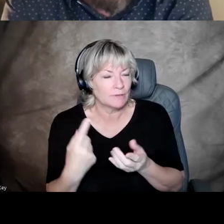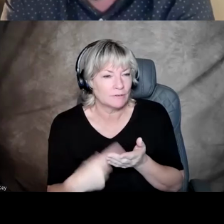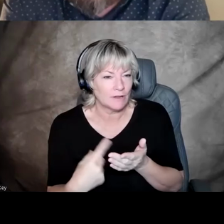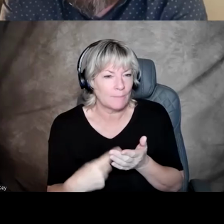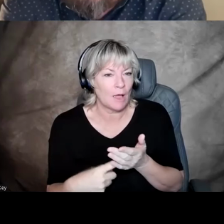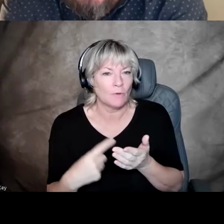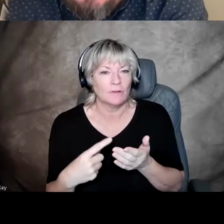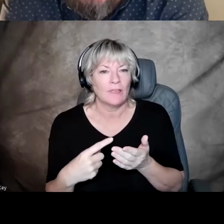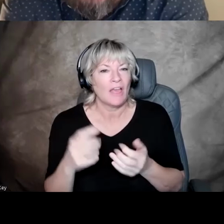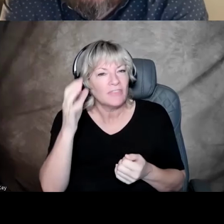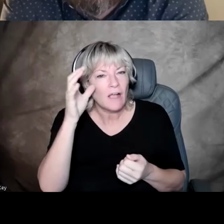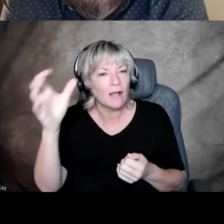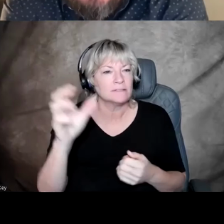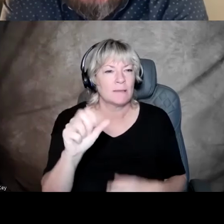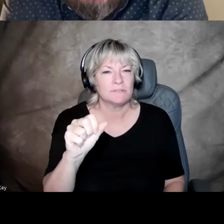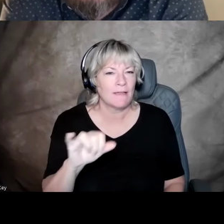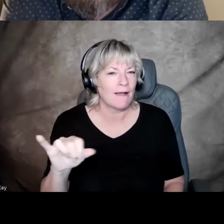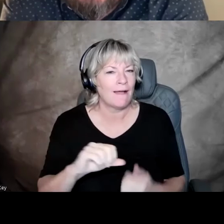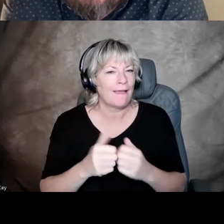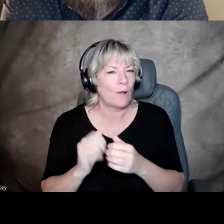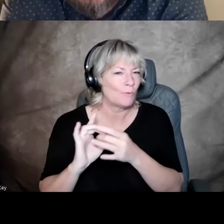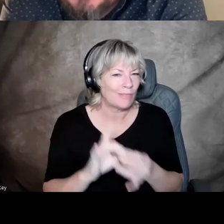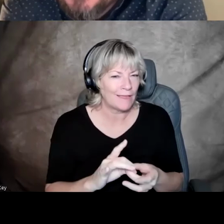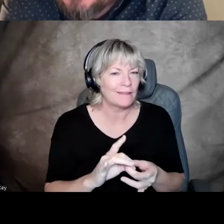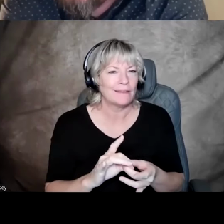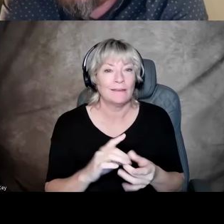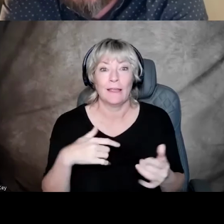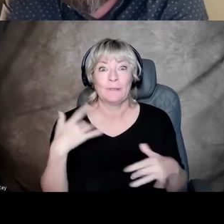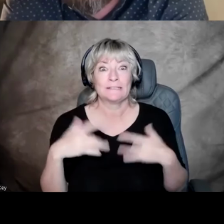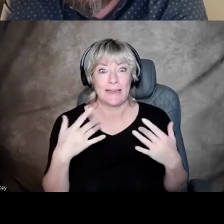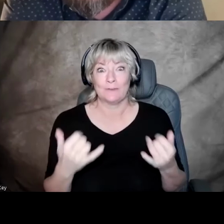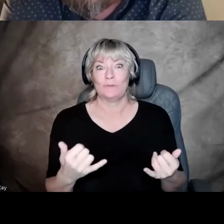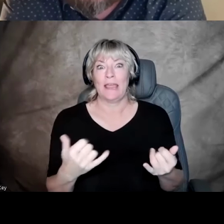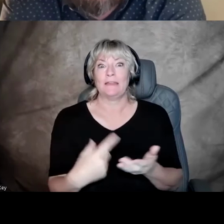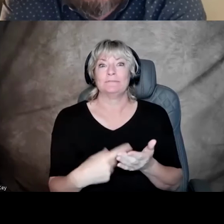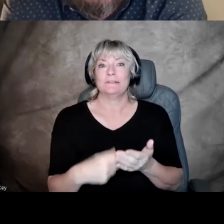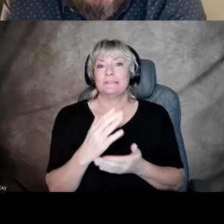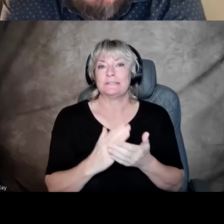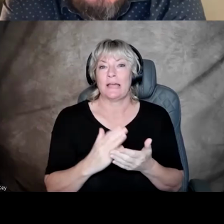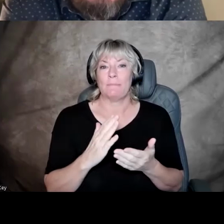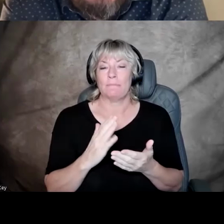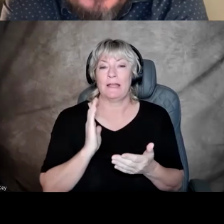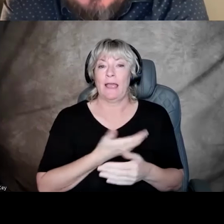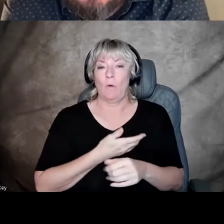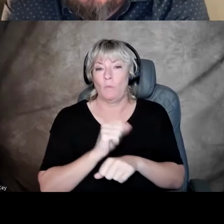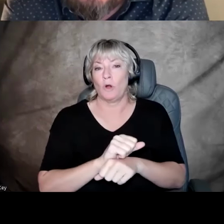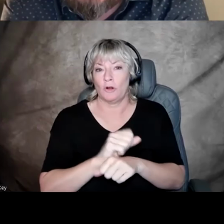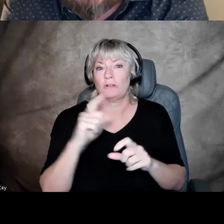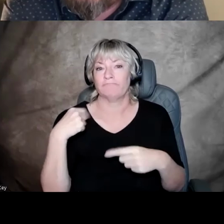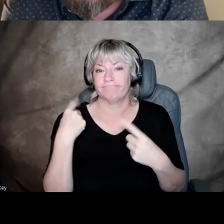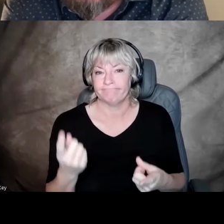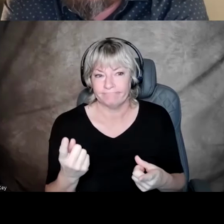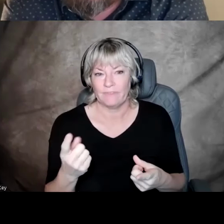of the concepts of AI and how it could be related. And I'm excited today to talk to you about some of the work we've specifically been doing on